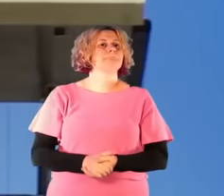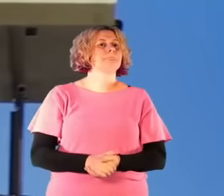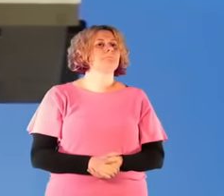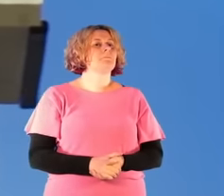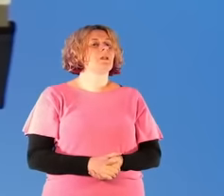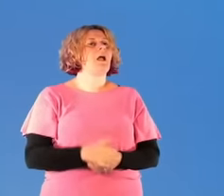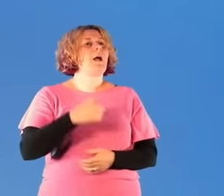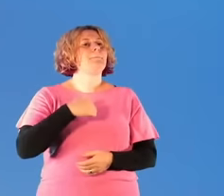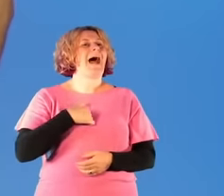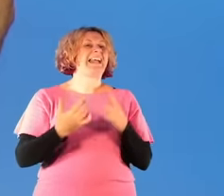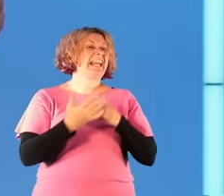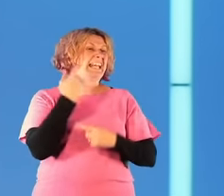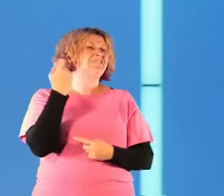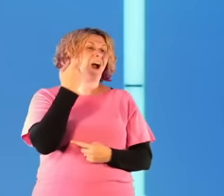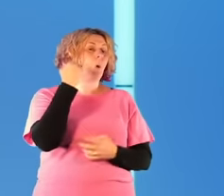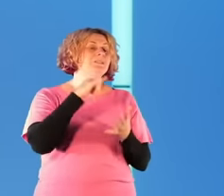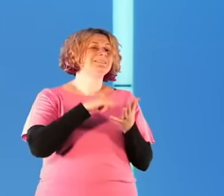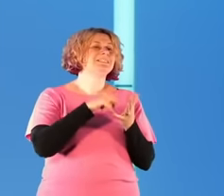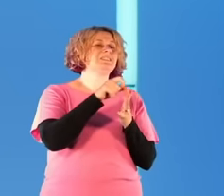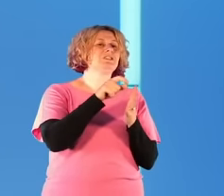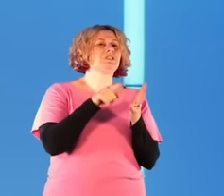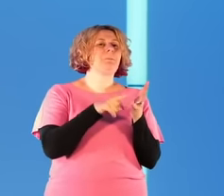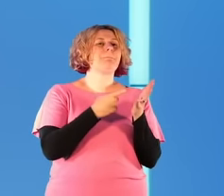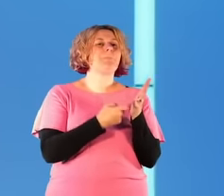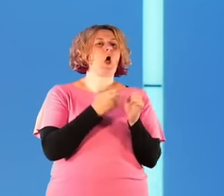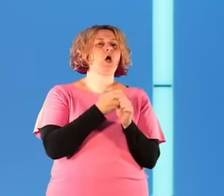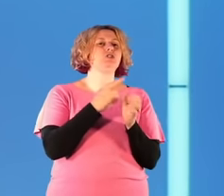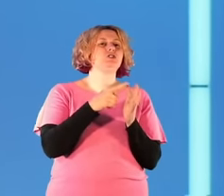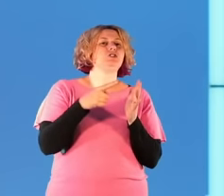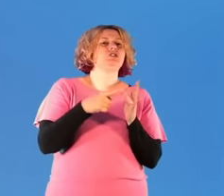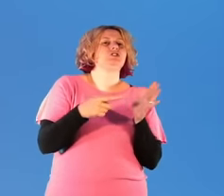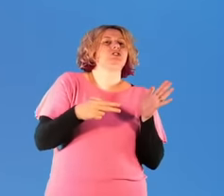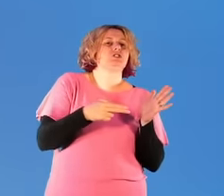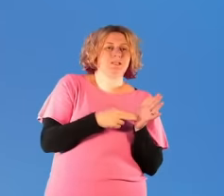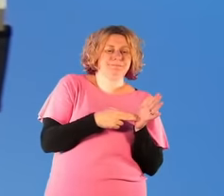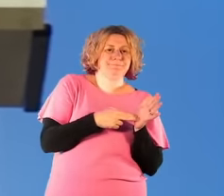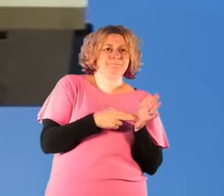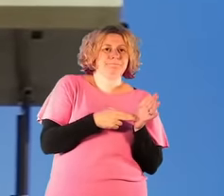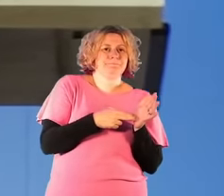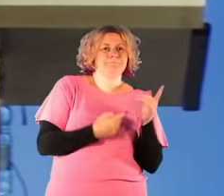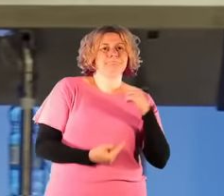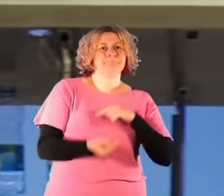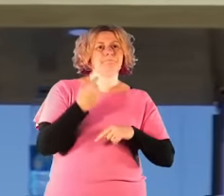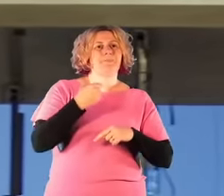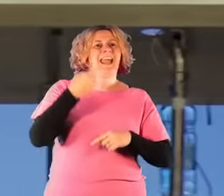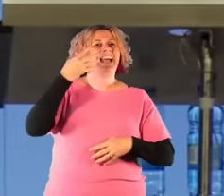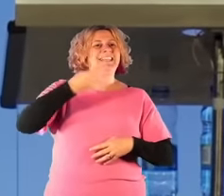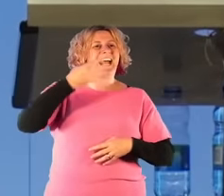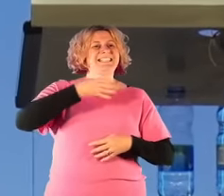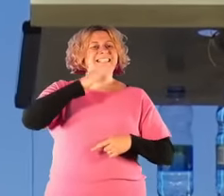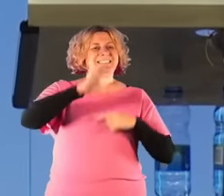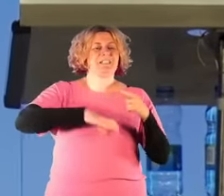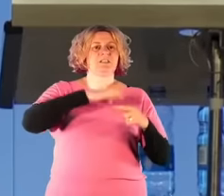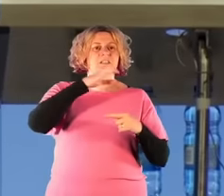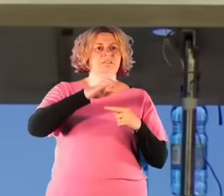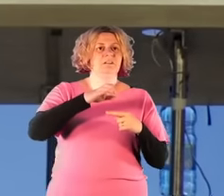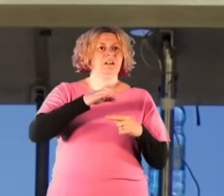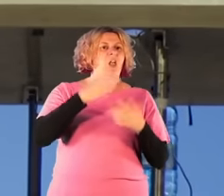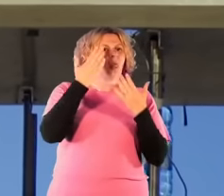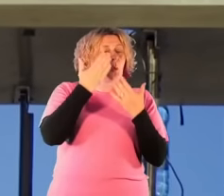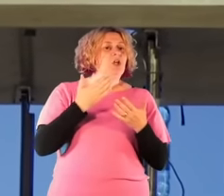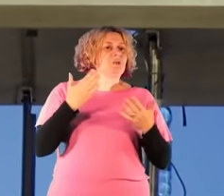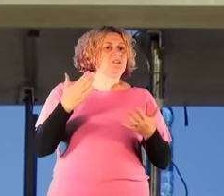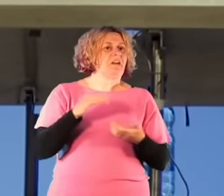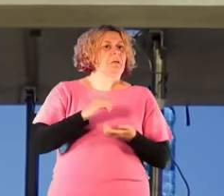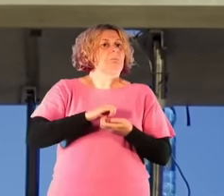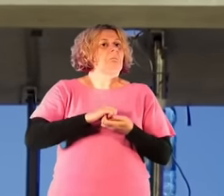Haddon Spurgeon, and it was said, I mean, in those days, in the 19th century, the worship was pretty dour compared with today, but it was said that when